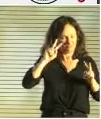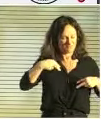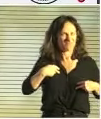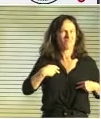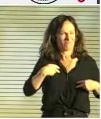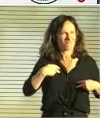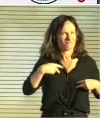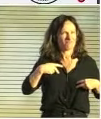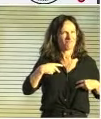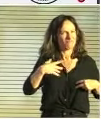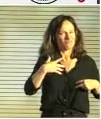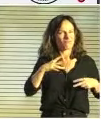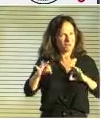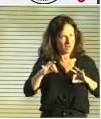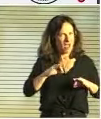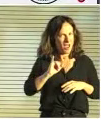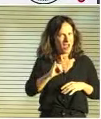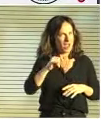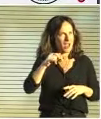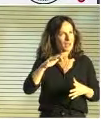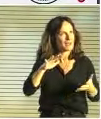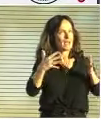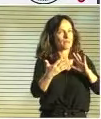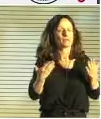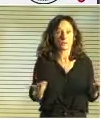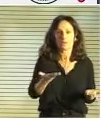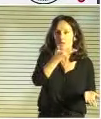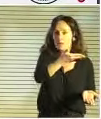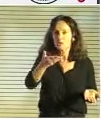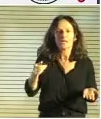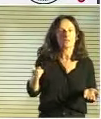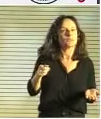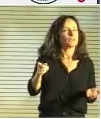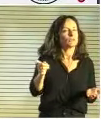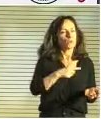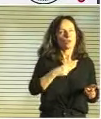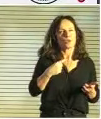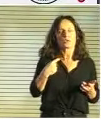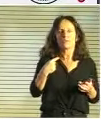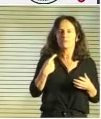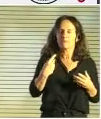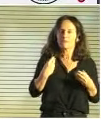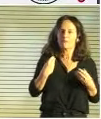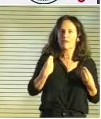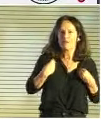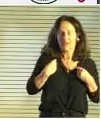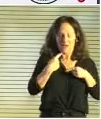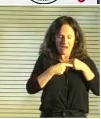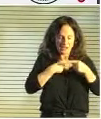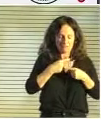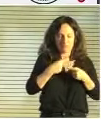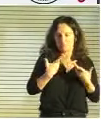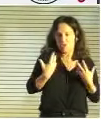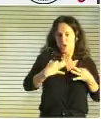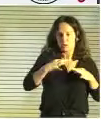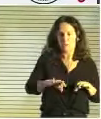his daily business, in his daily life, is thinking about what has he or she achieved in the past. And in a company, well, you can